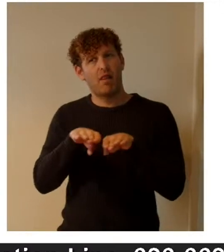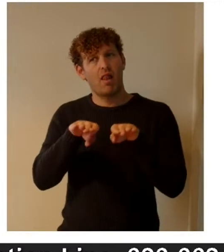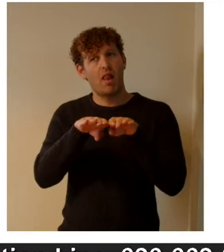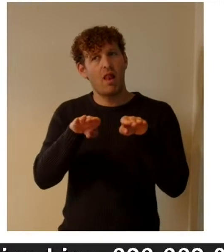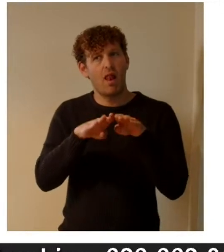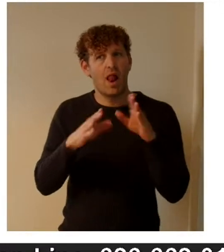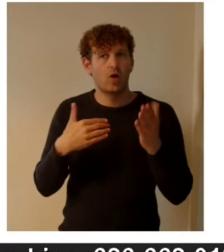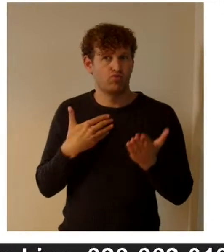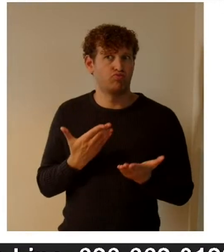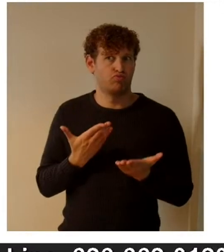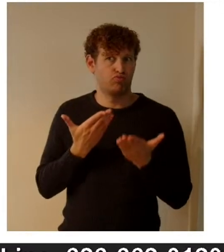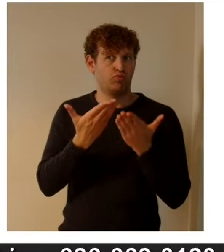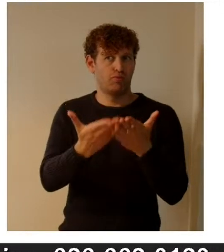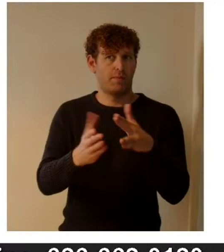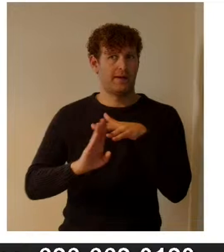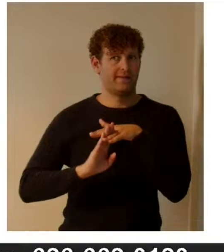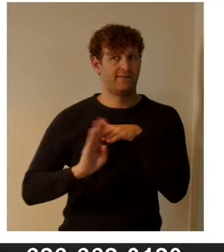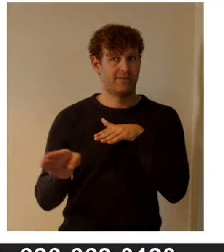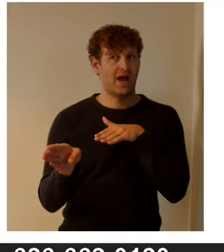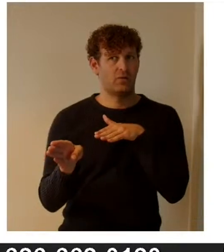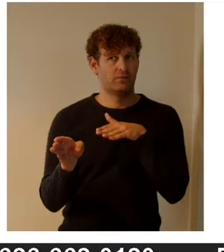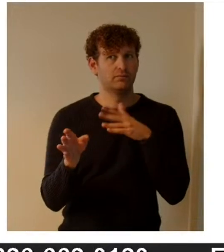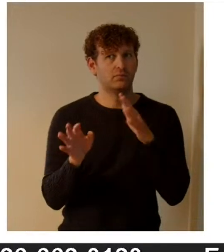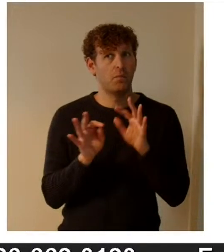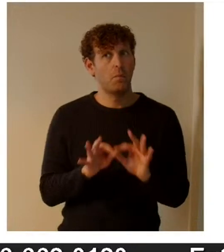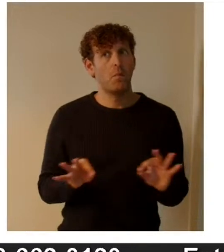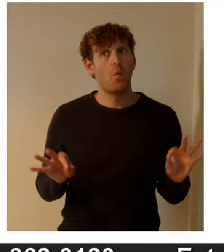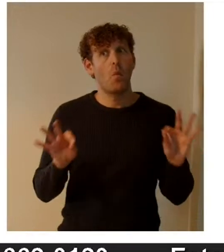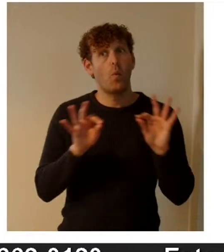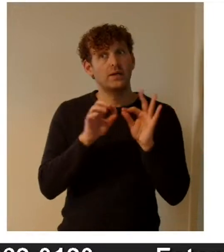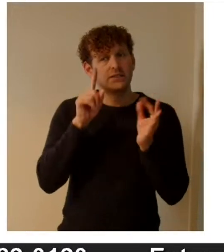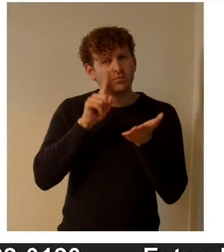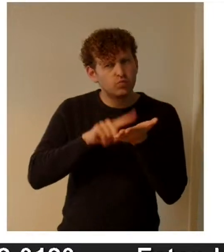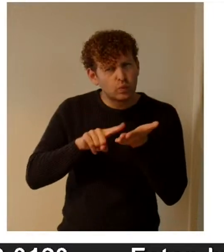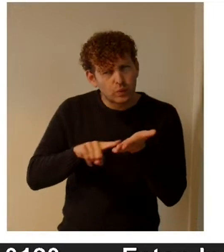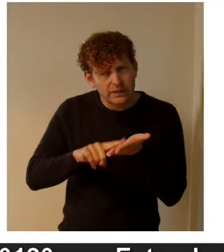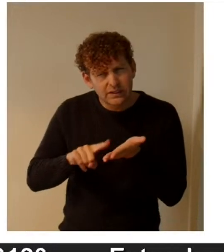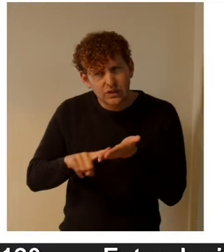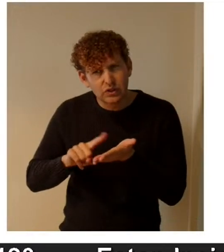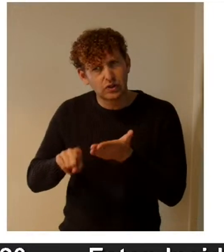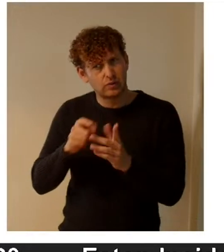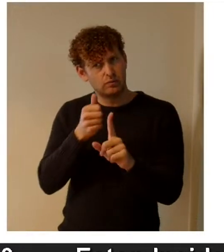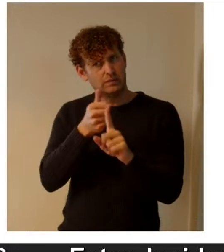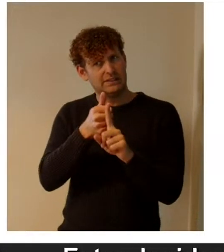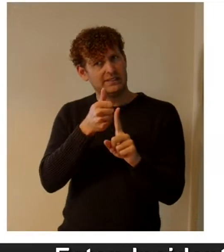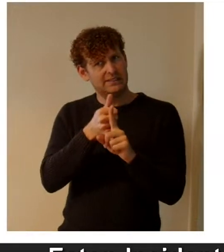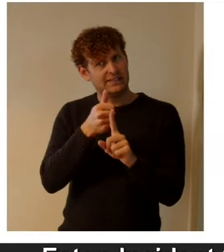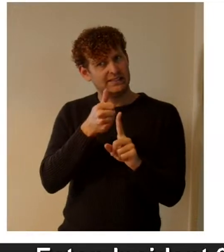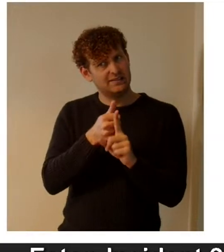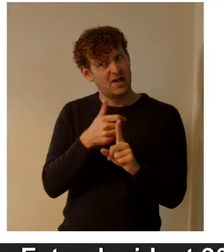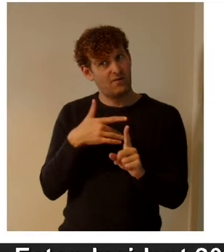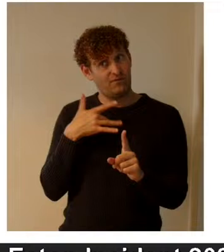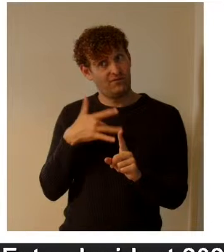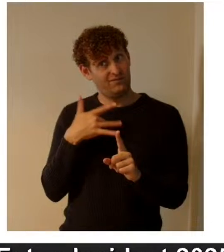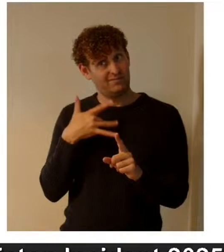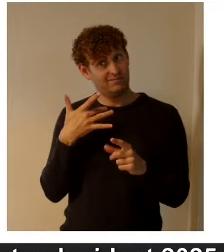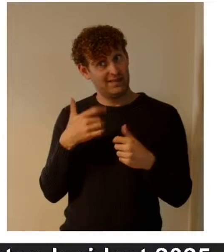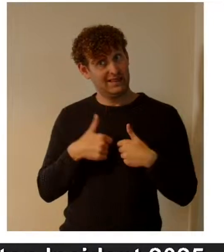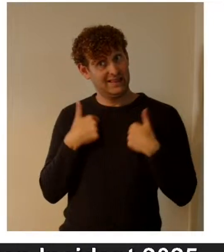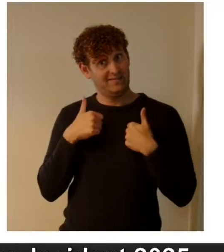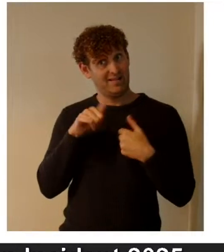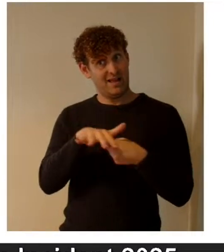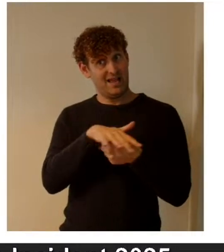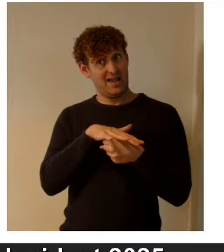So it is important for you to begin researching this for yourself to see whether or not you may be potentially in an area where mud and